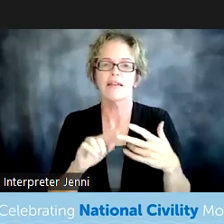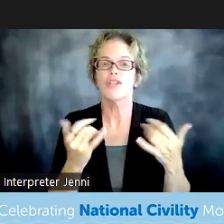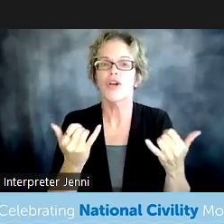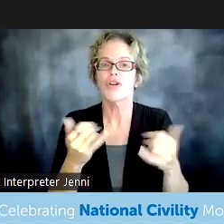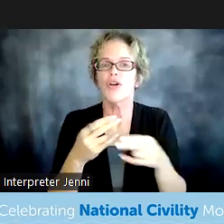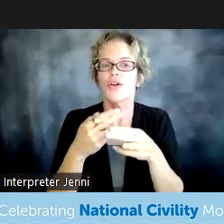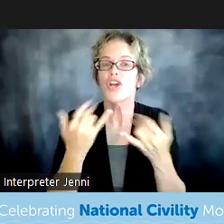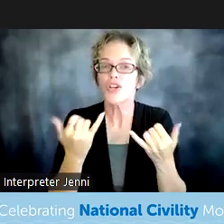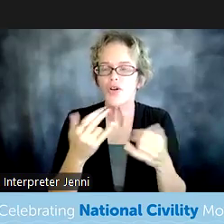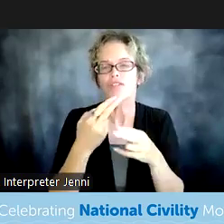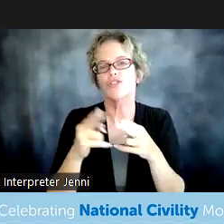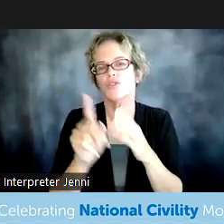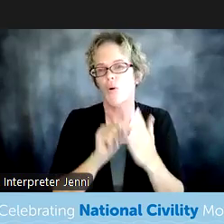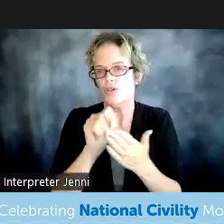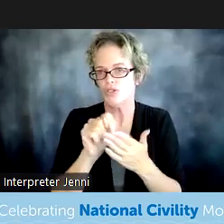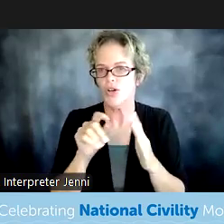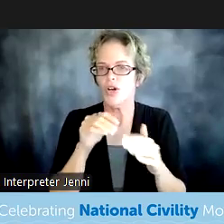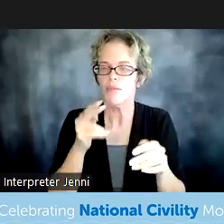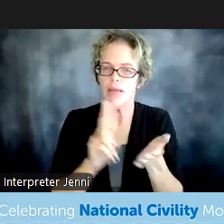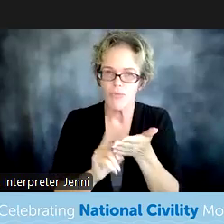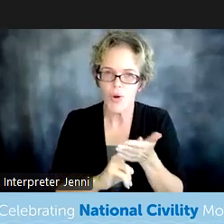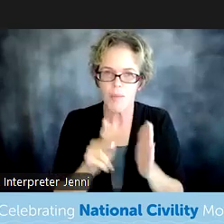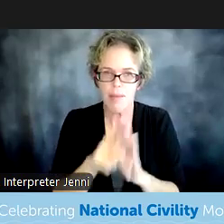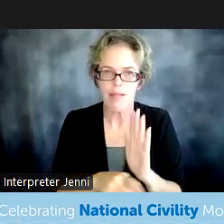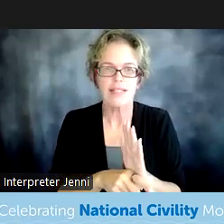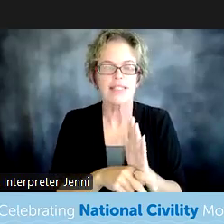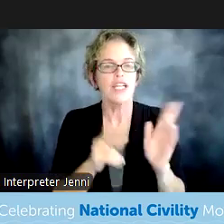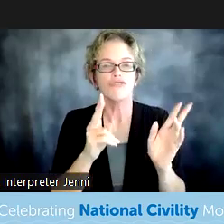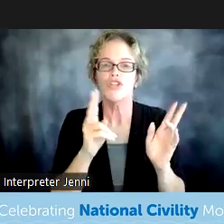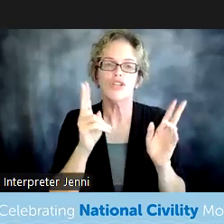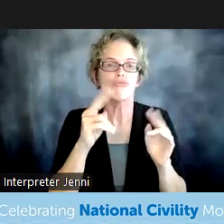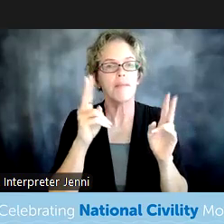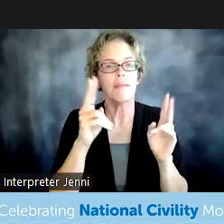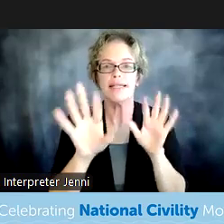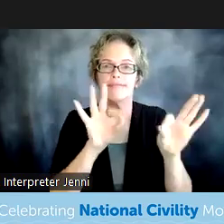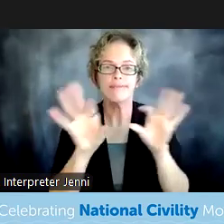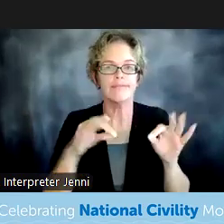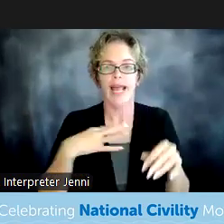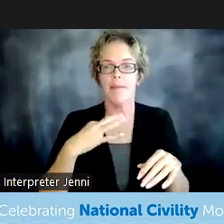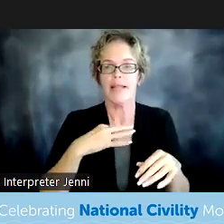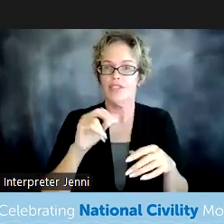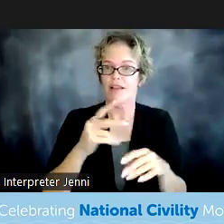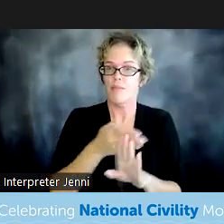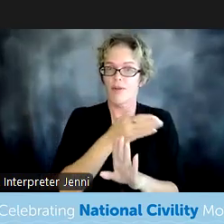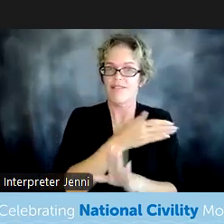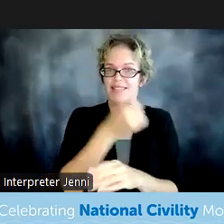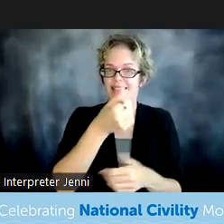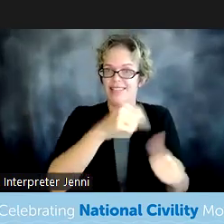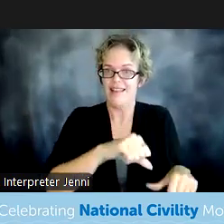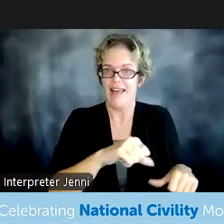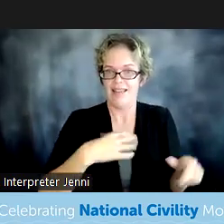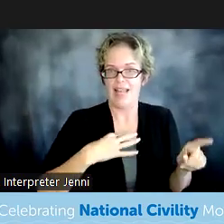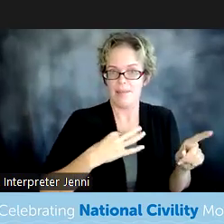is the current short-term enrollment policy, which is random selection of denied applications. So what this is currently